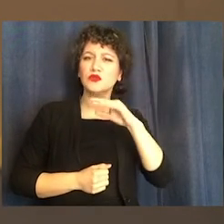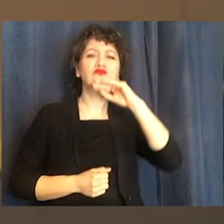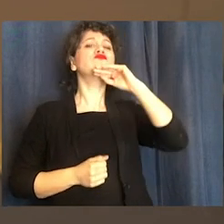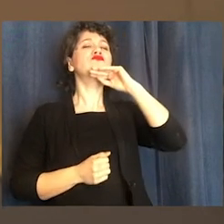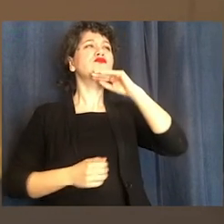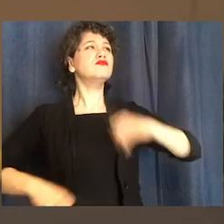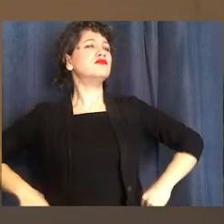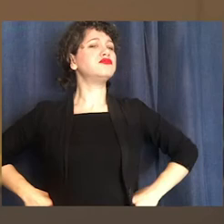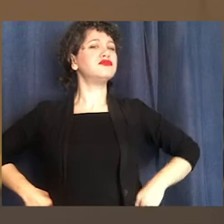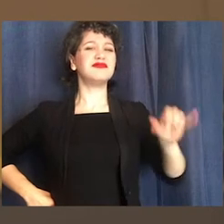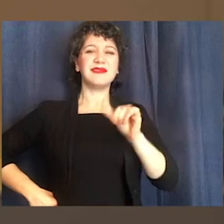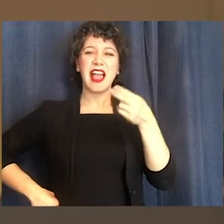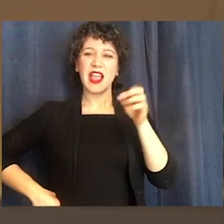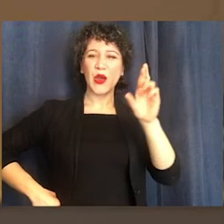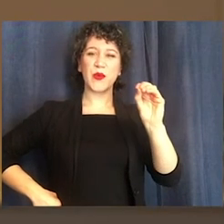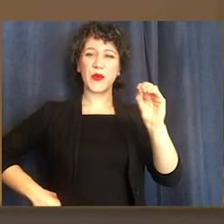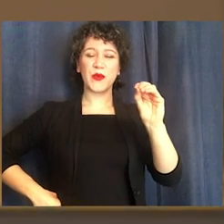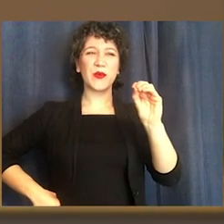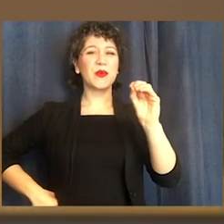It was the end of a